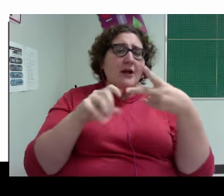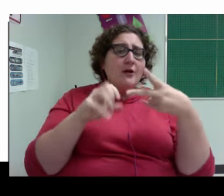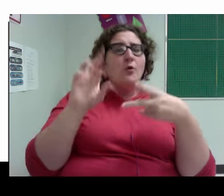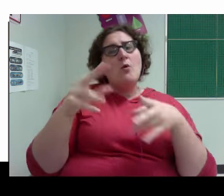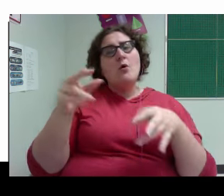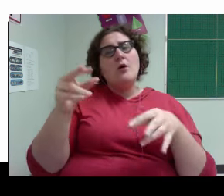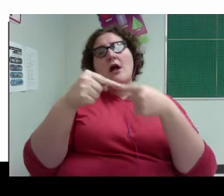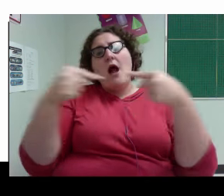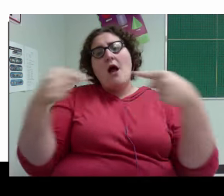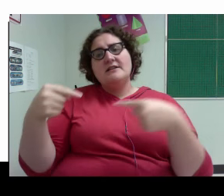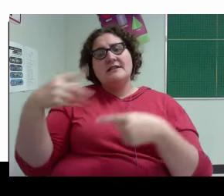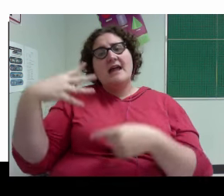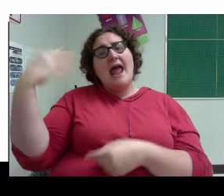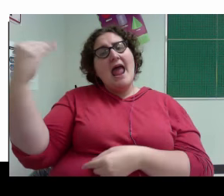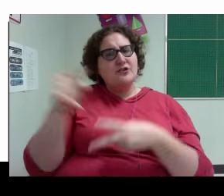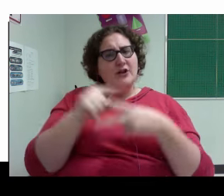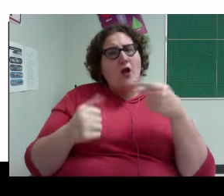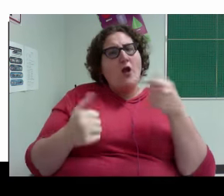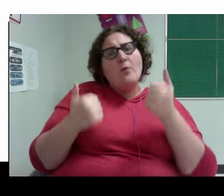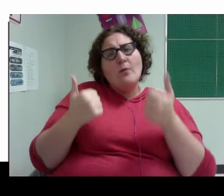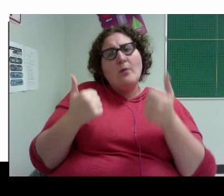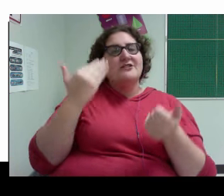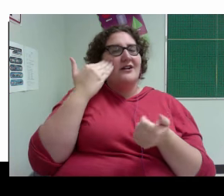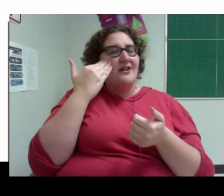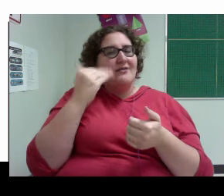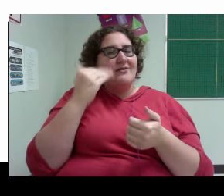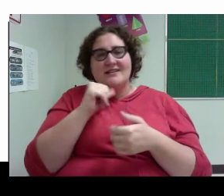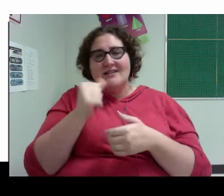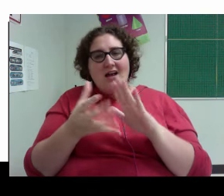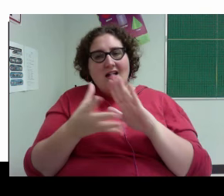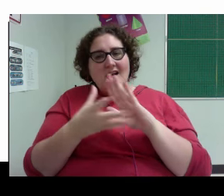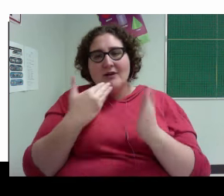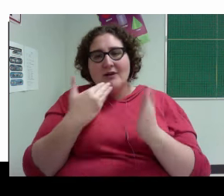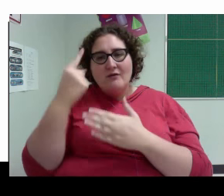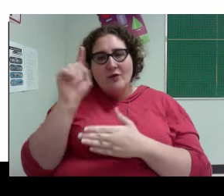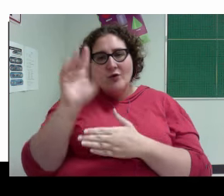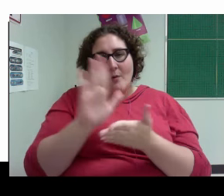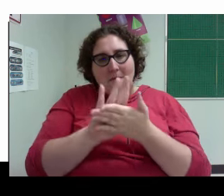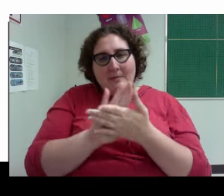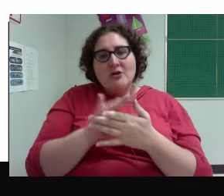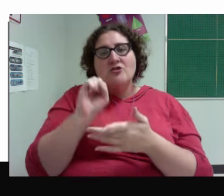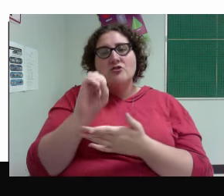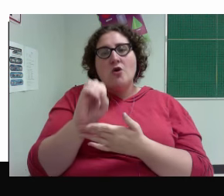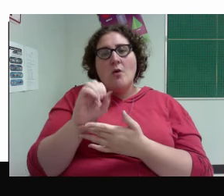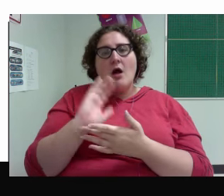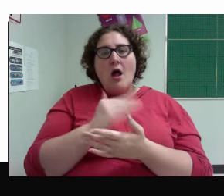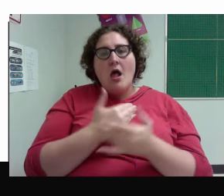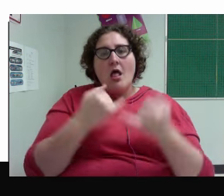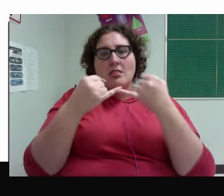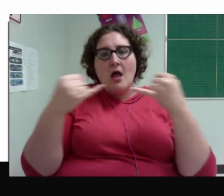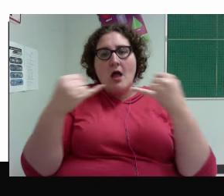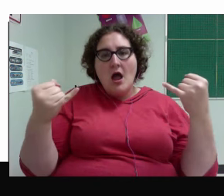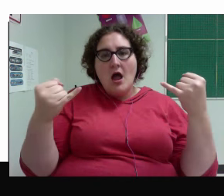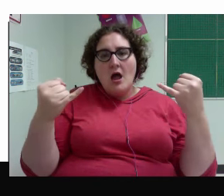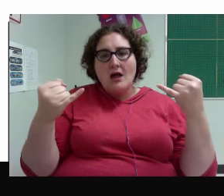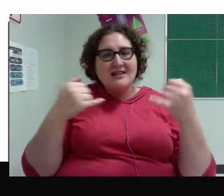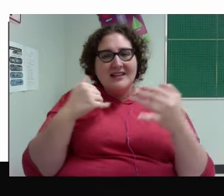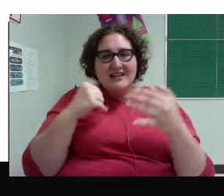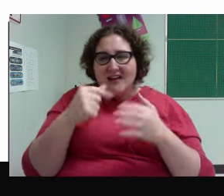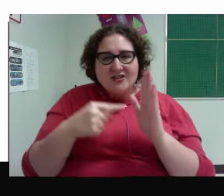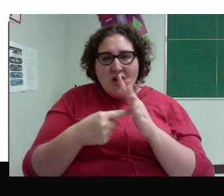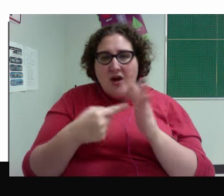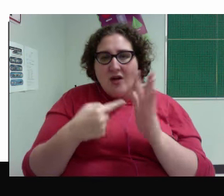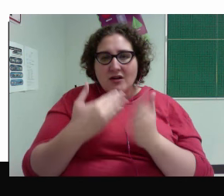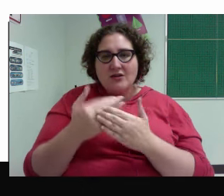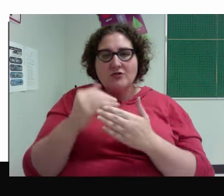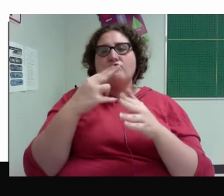angles? So first we need to find these, and I know it probably did not copy very well on your paper. So here's our lines, and that didn't show up well either,